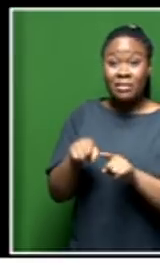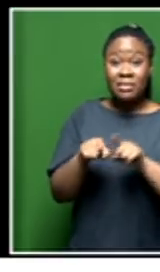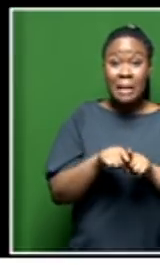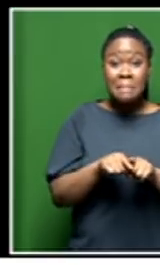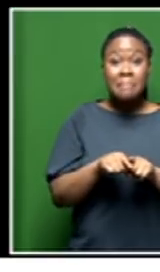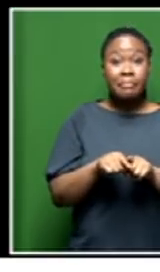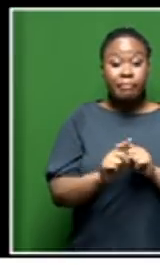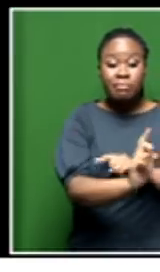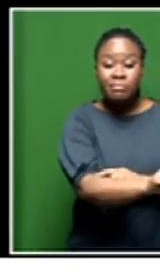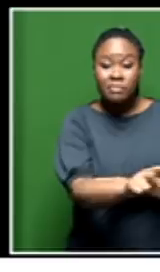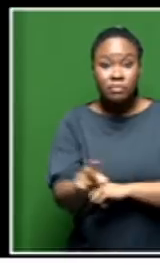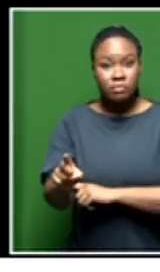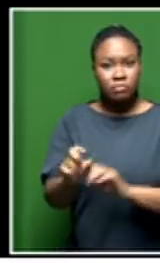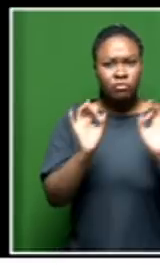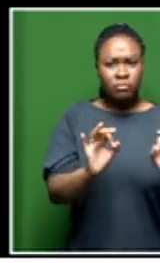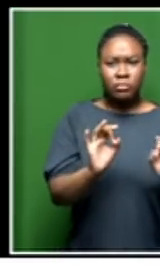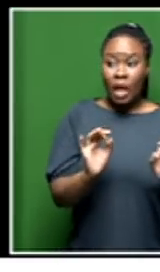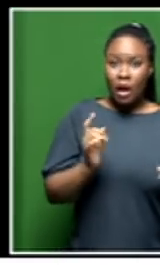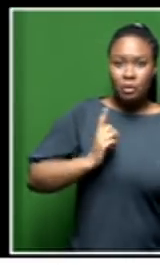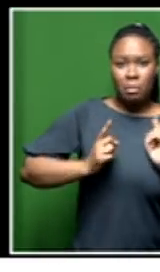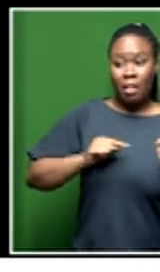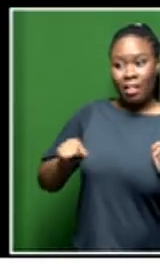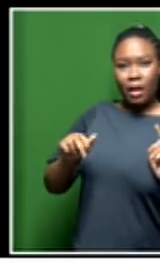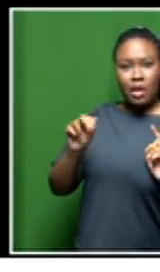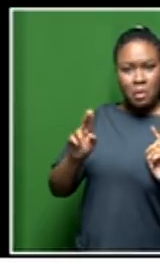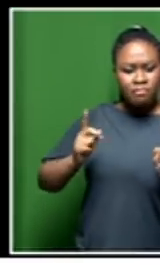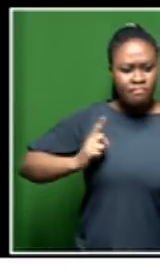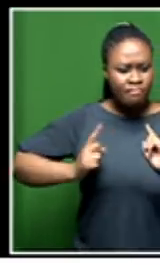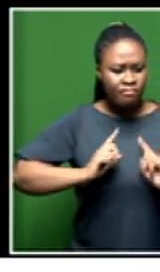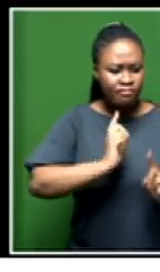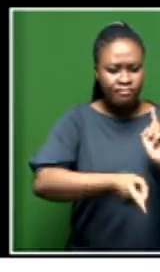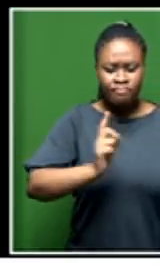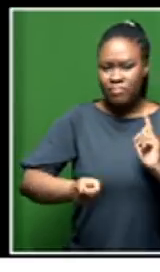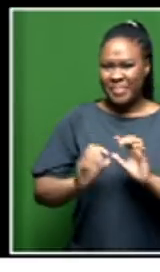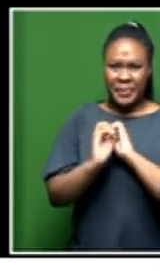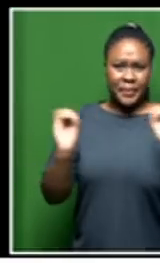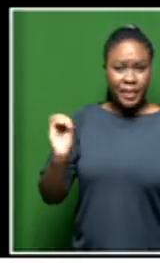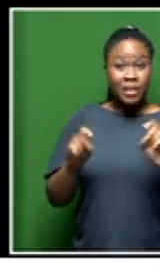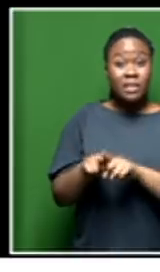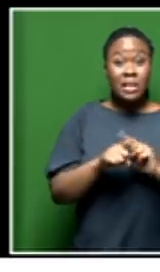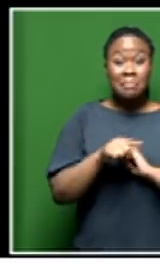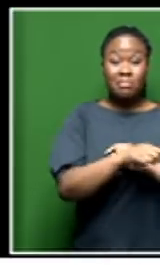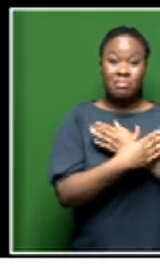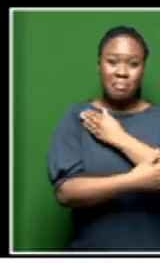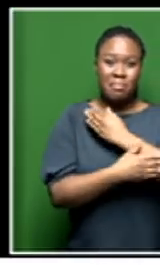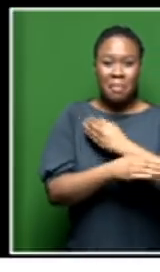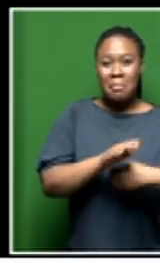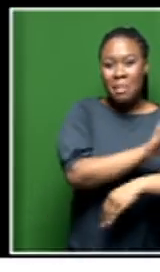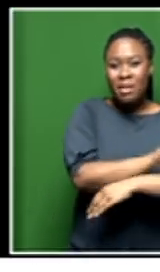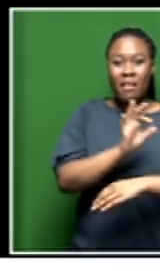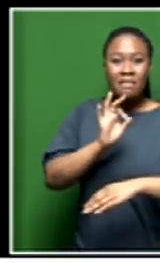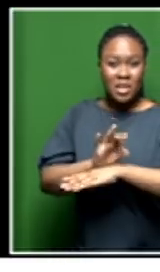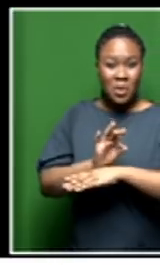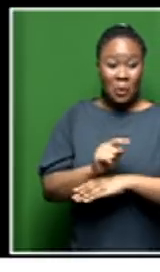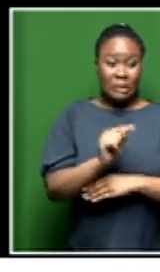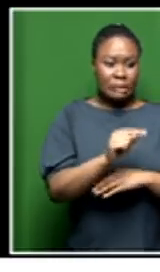the whole systems that have been put in place to promote democracy in Africa, especially in Burkina Faso, does not think together. Like what